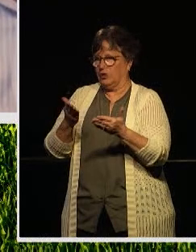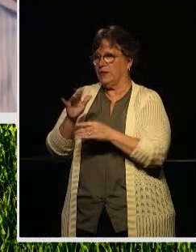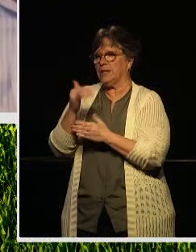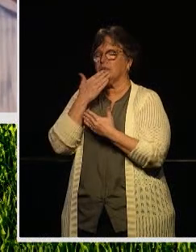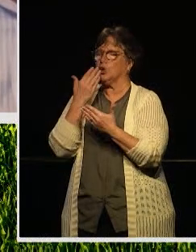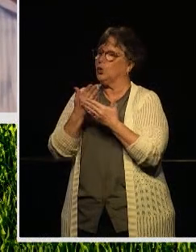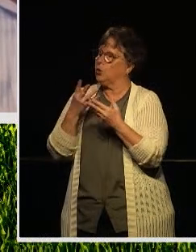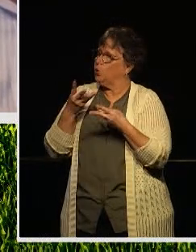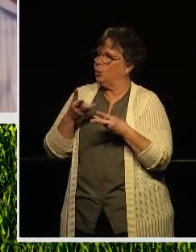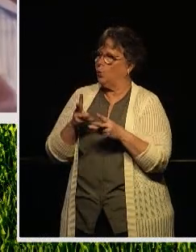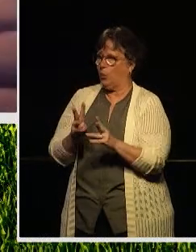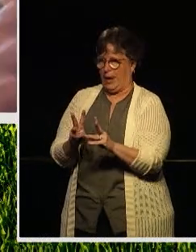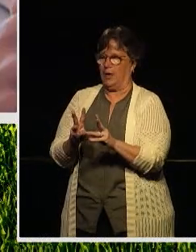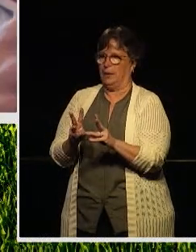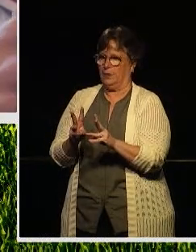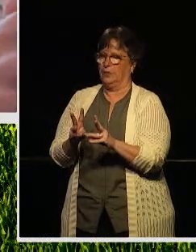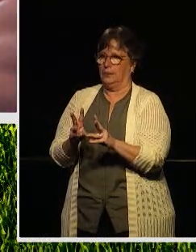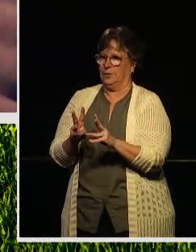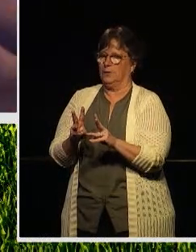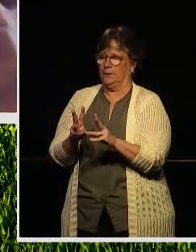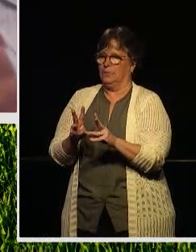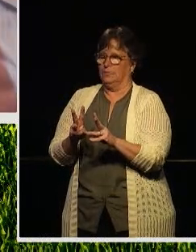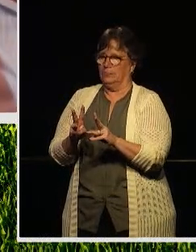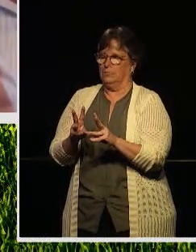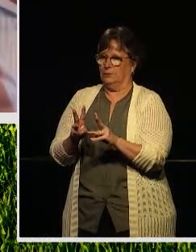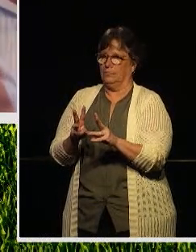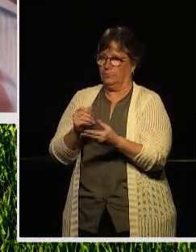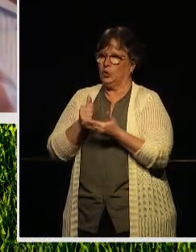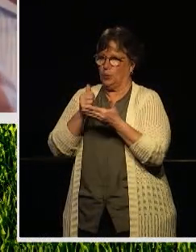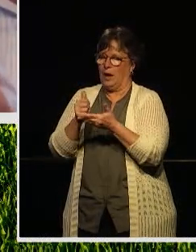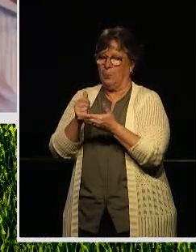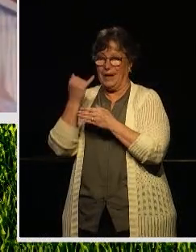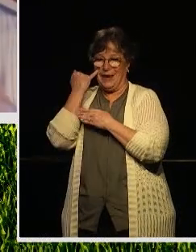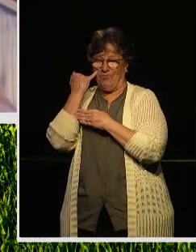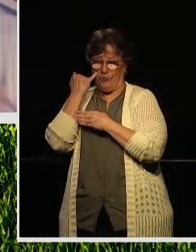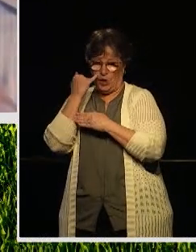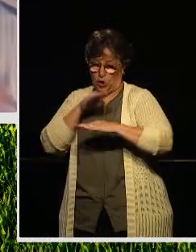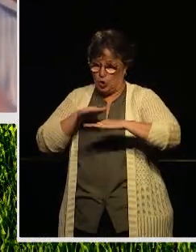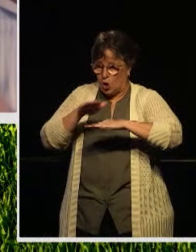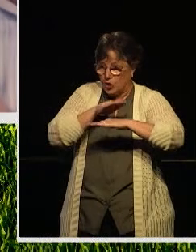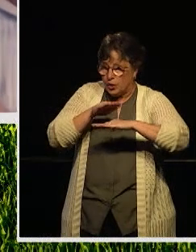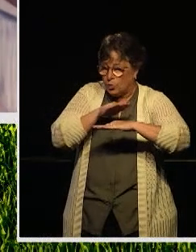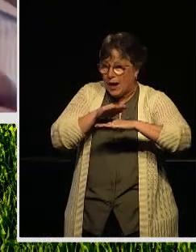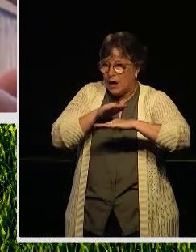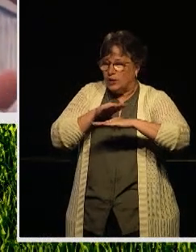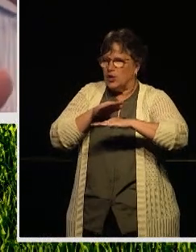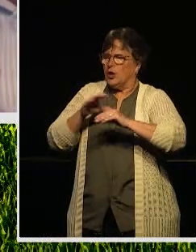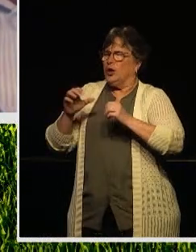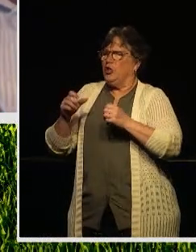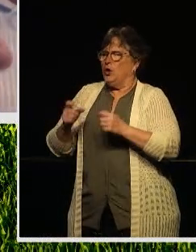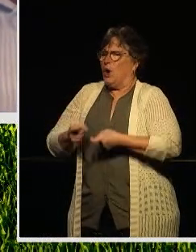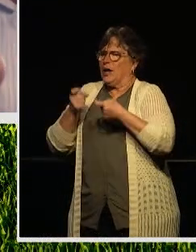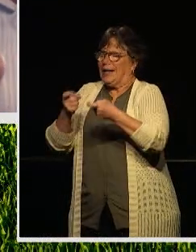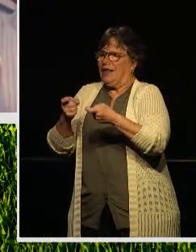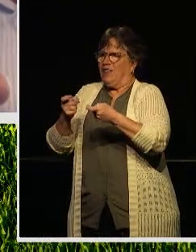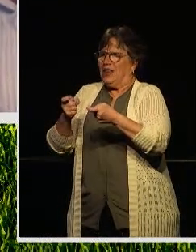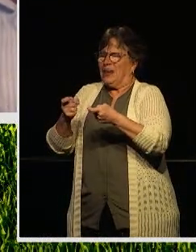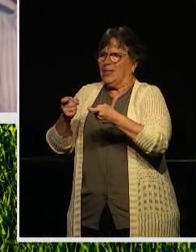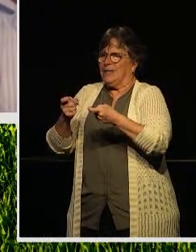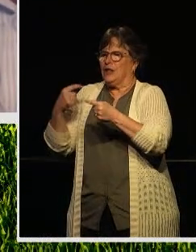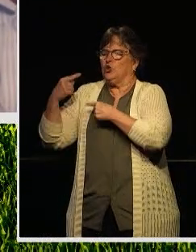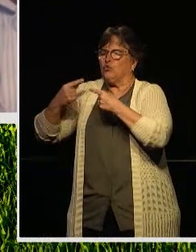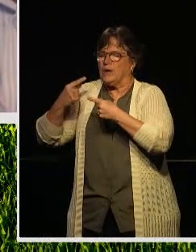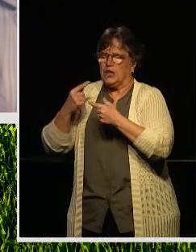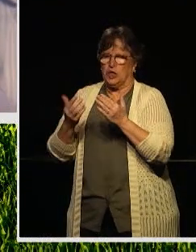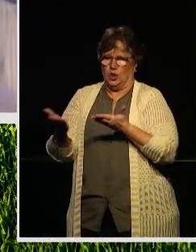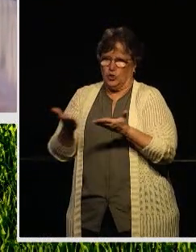go about it as well. Where if you're an agronomy service provider today that's providing traditional services, how can you use technologies that are